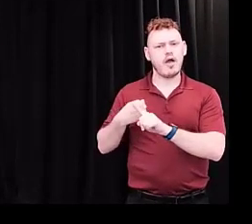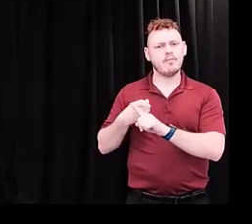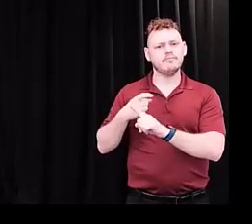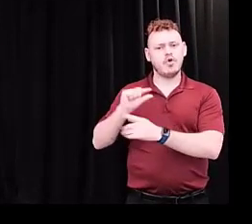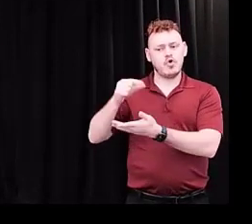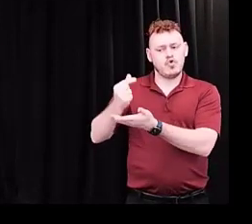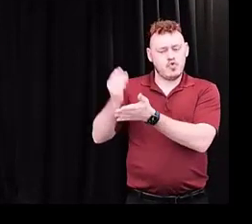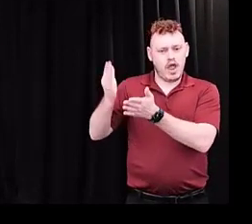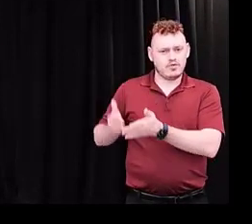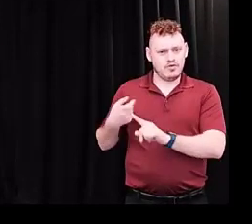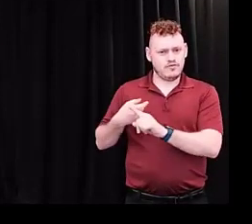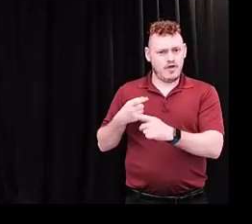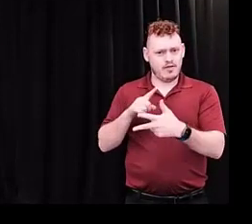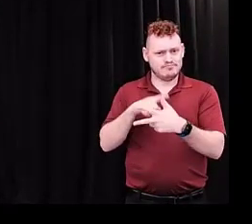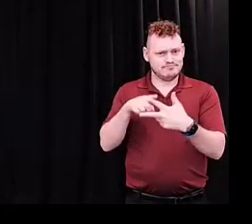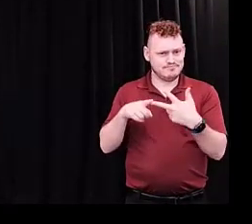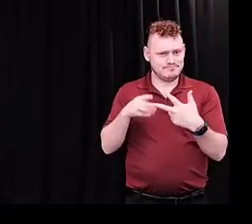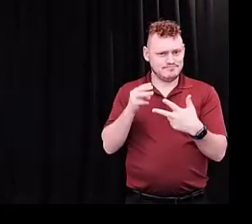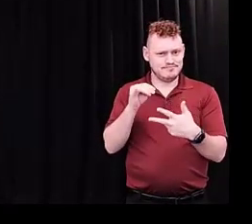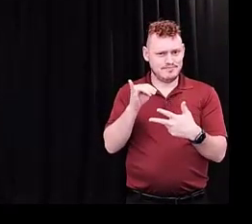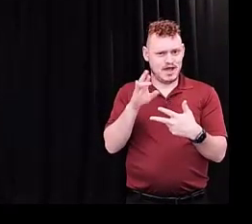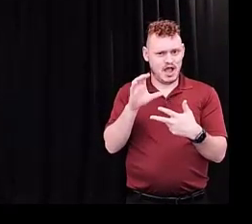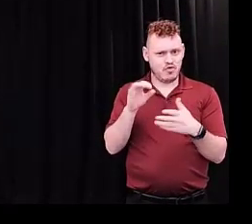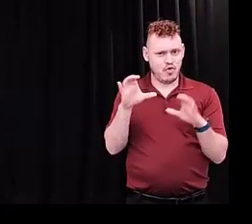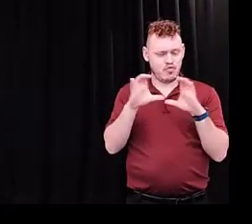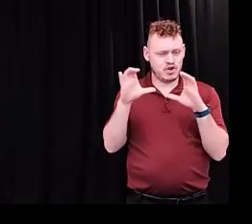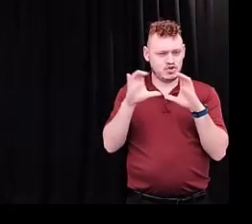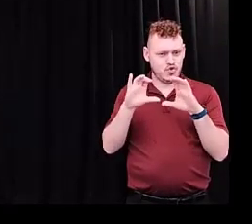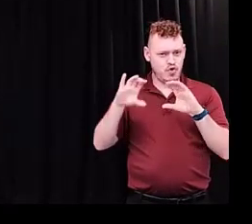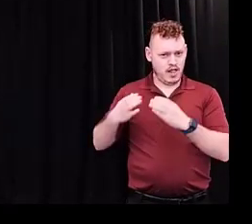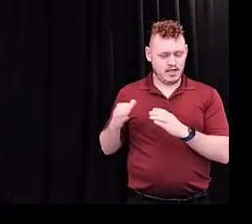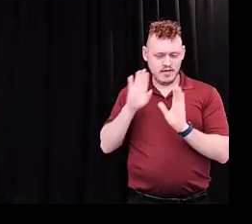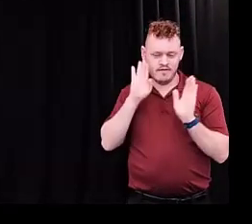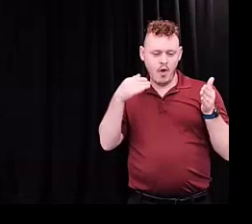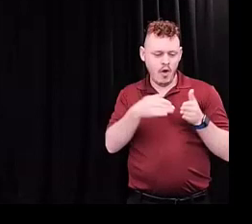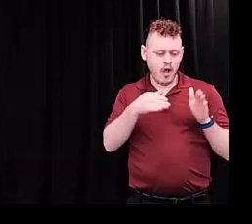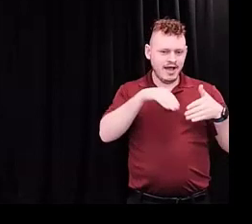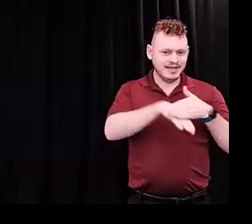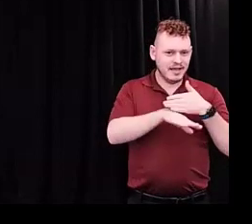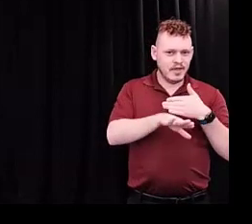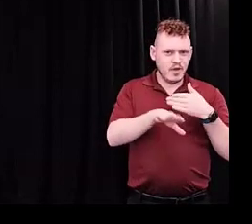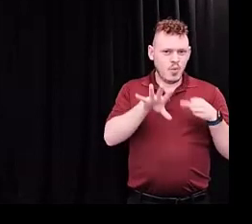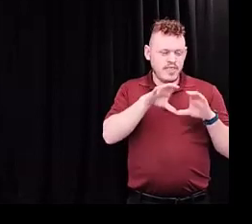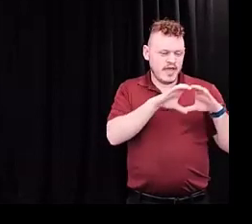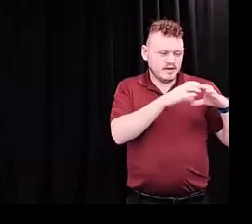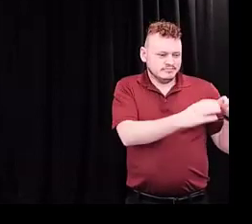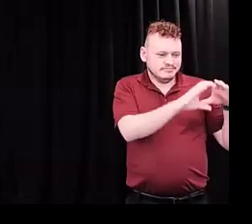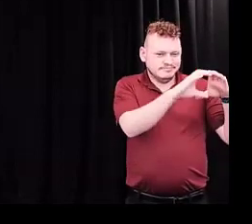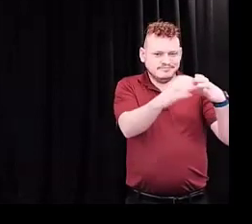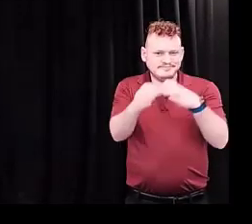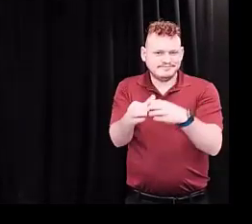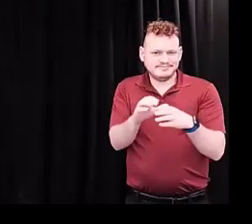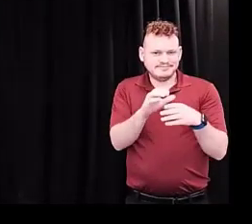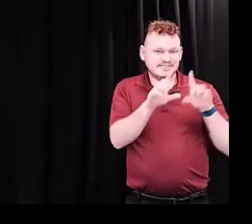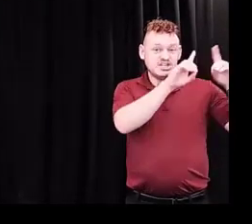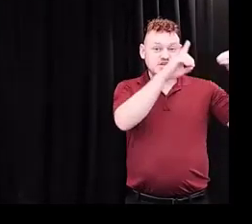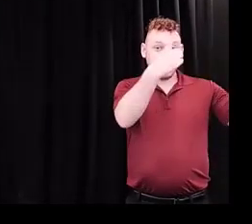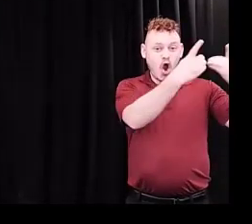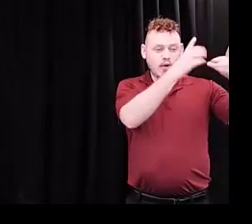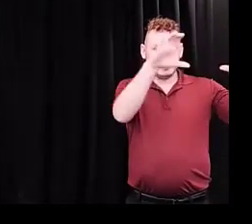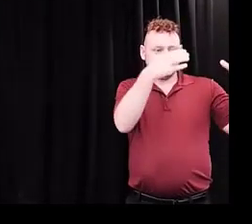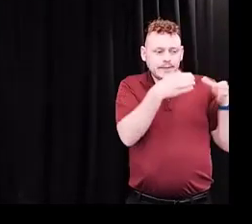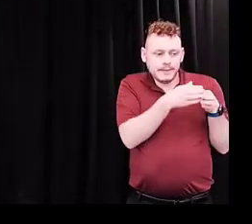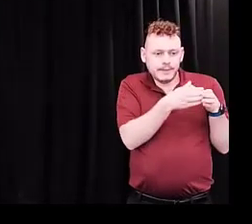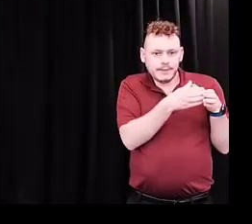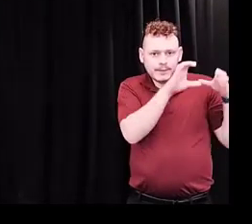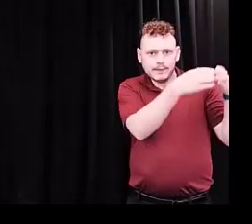of our micro-credential that are focusing on accessibility kind of within pockets of certain departments.